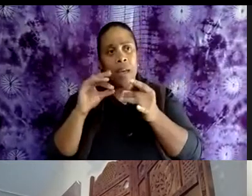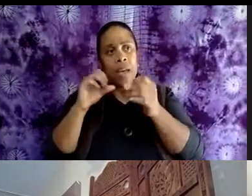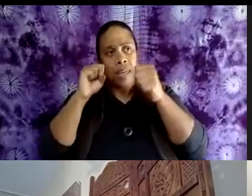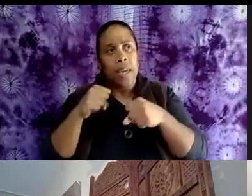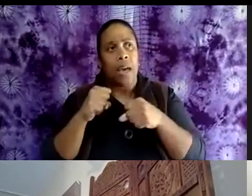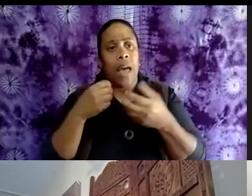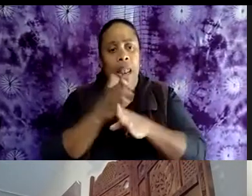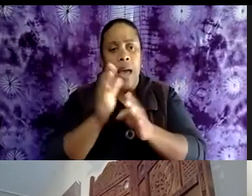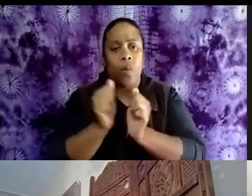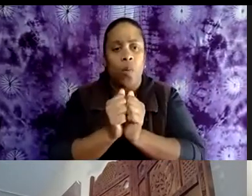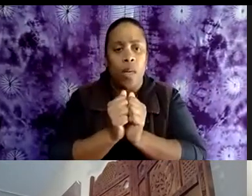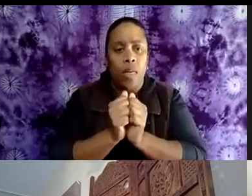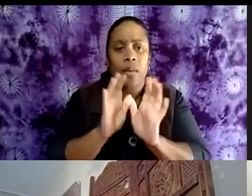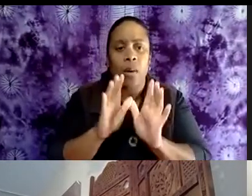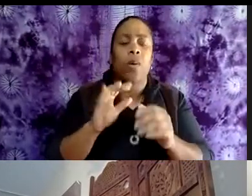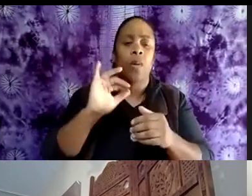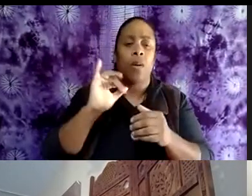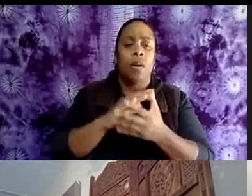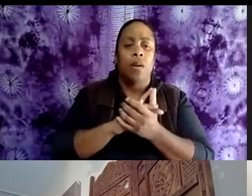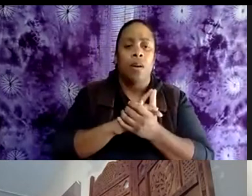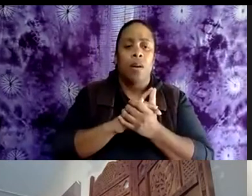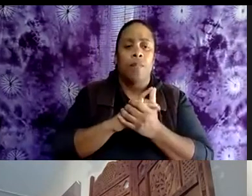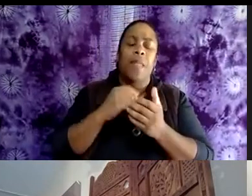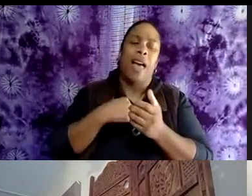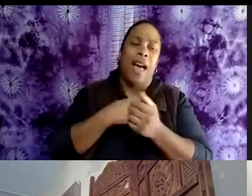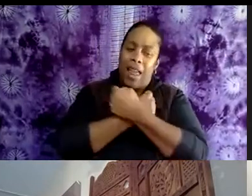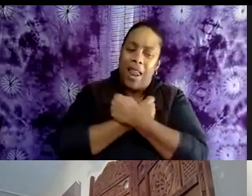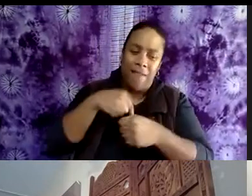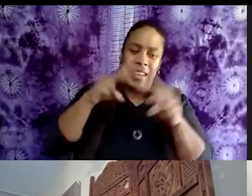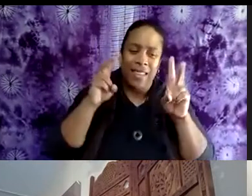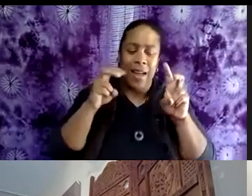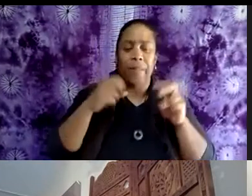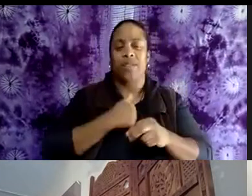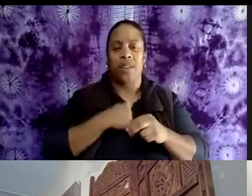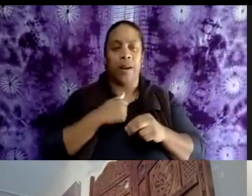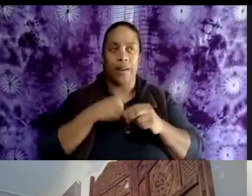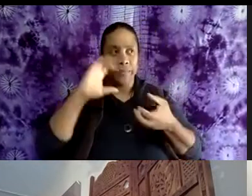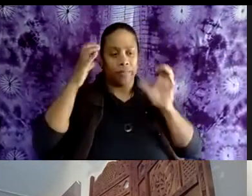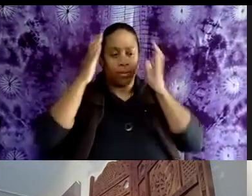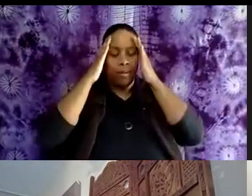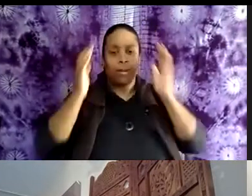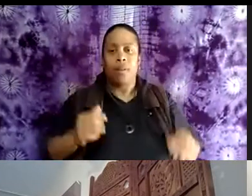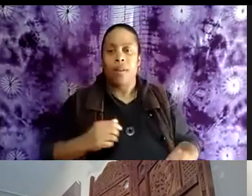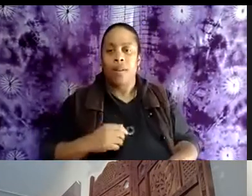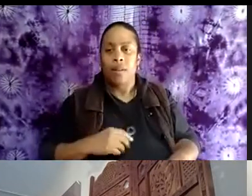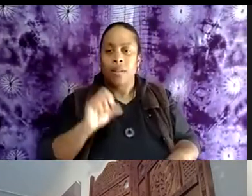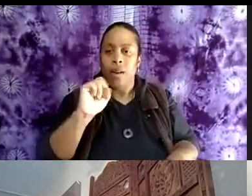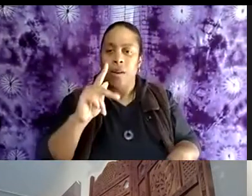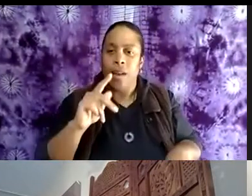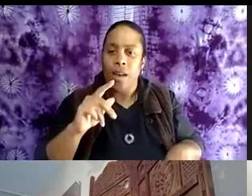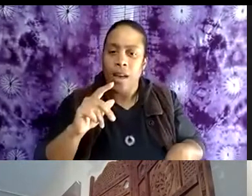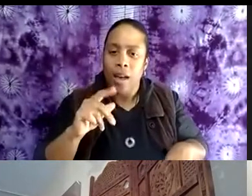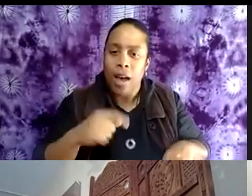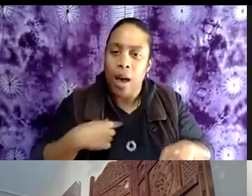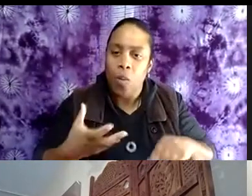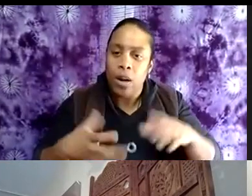that would be an intention. So I love intentions. Yeah, you made me think of other things that I know Audrey has her